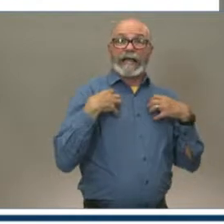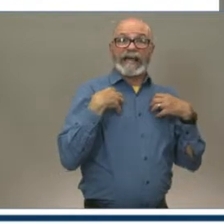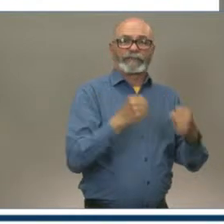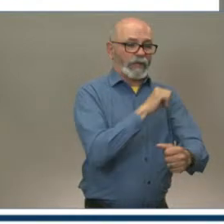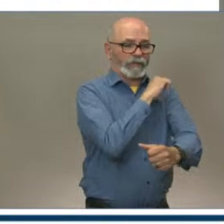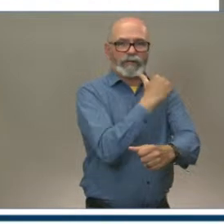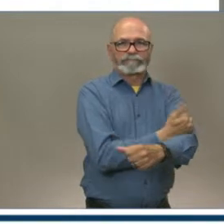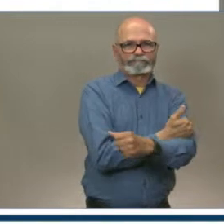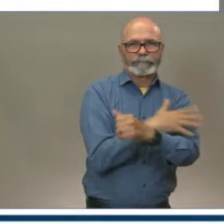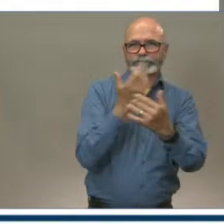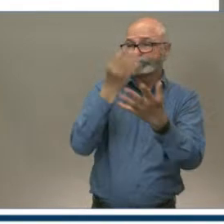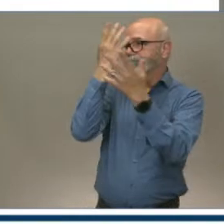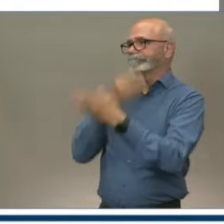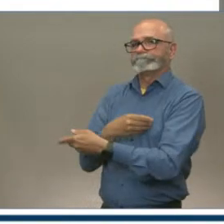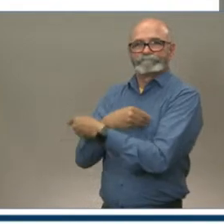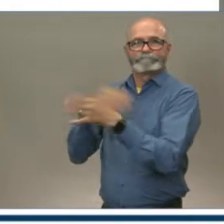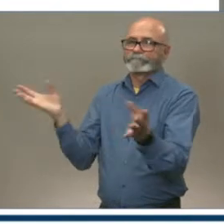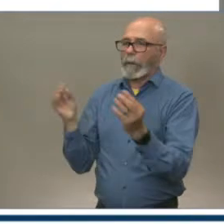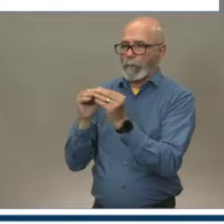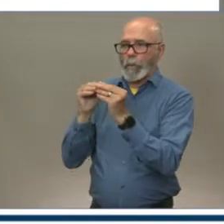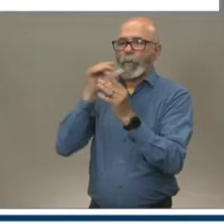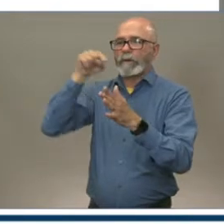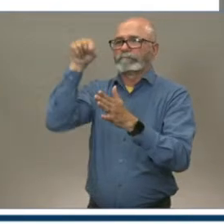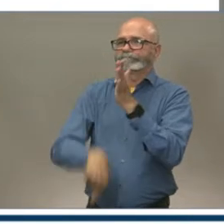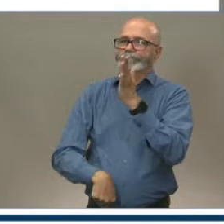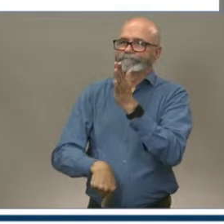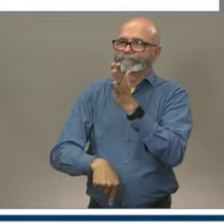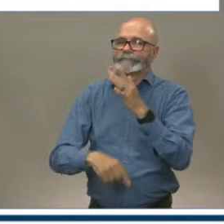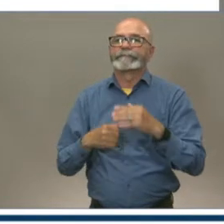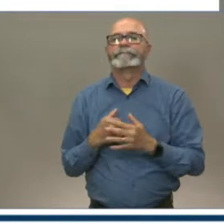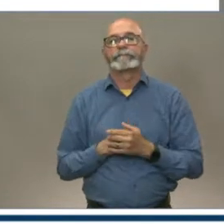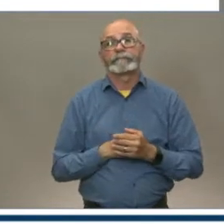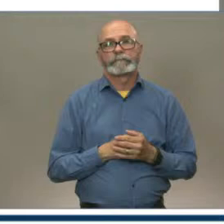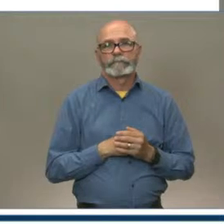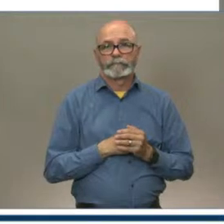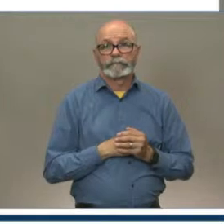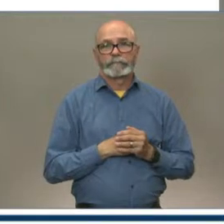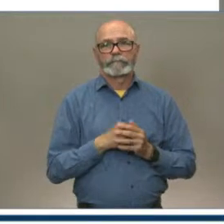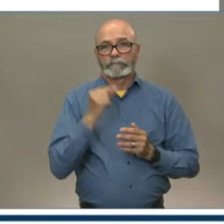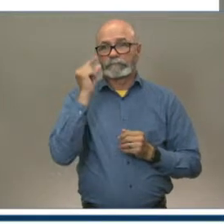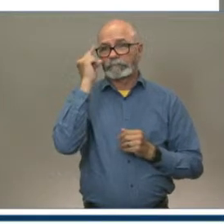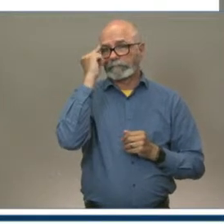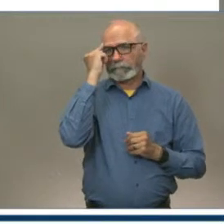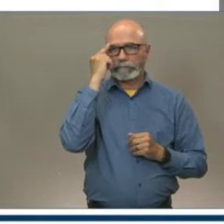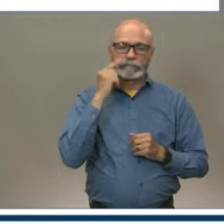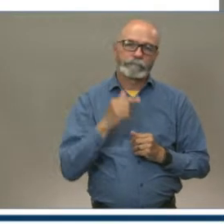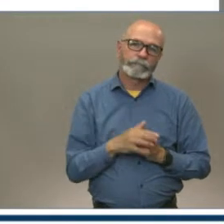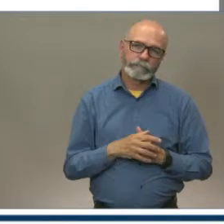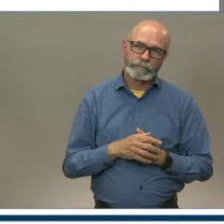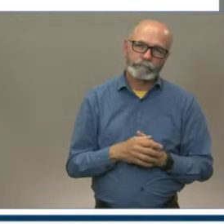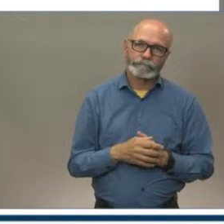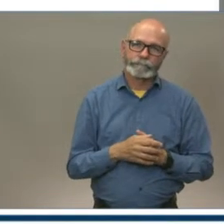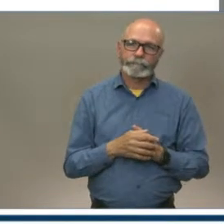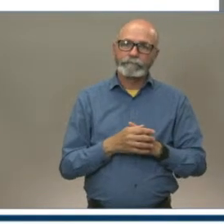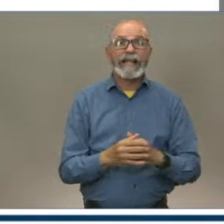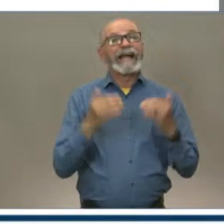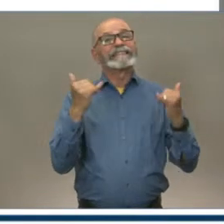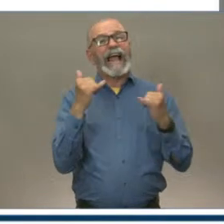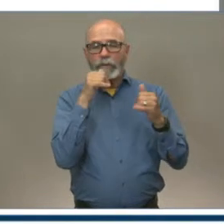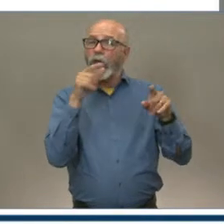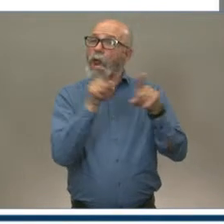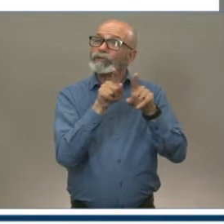this. And to complement that, we are working rapidly on standing up a temporary assessment